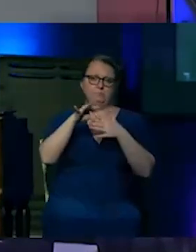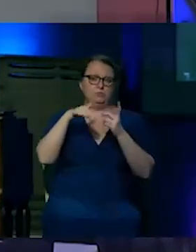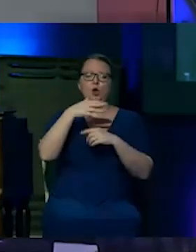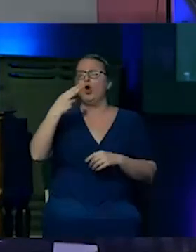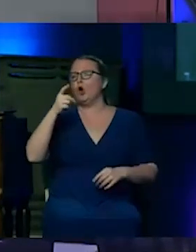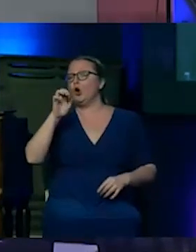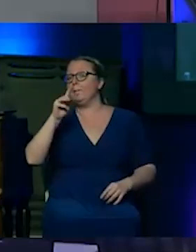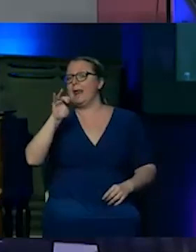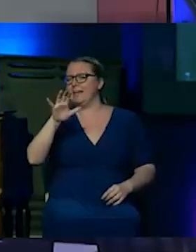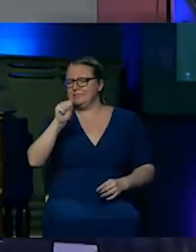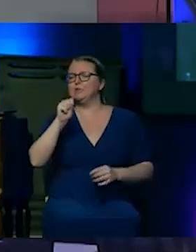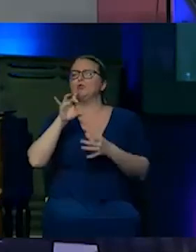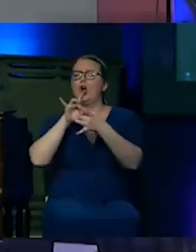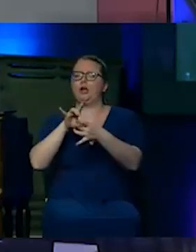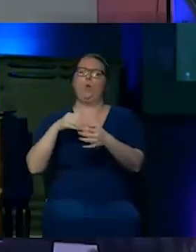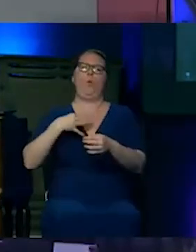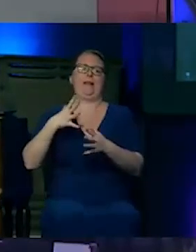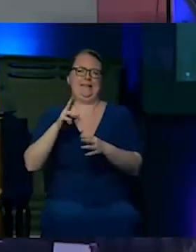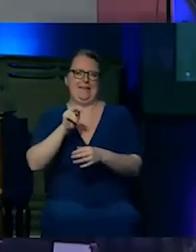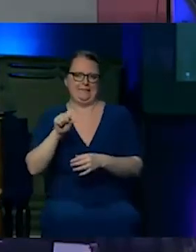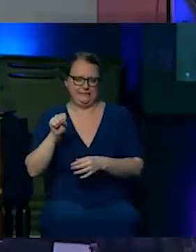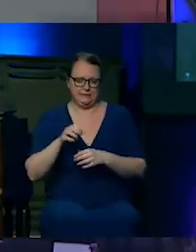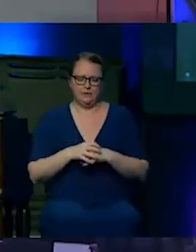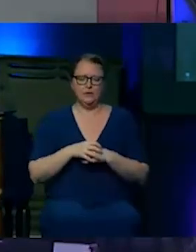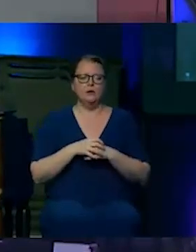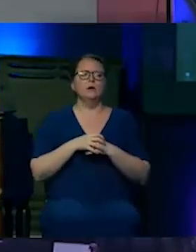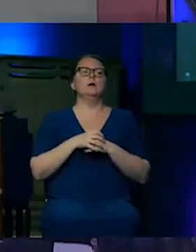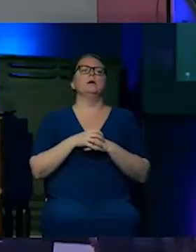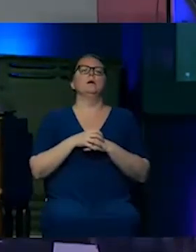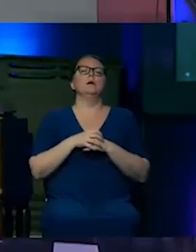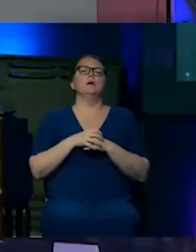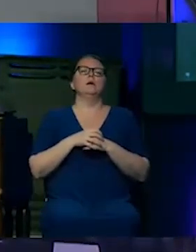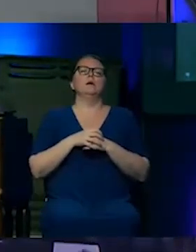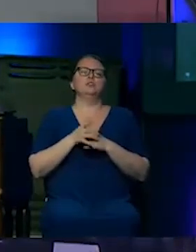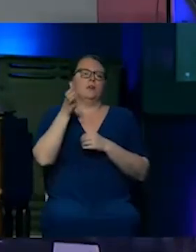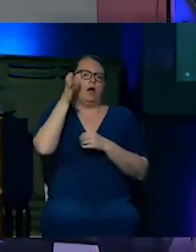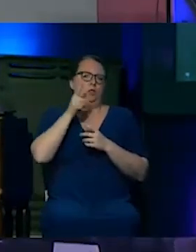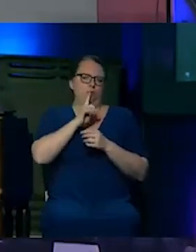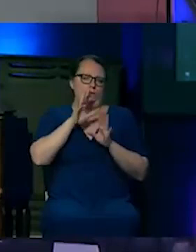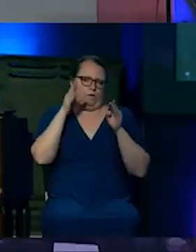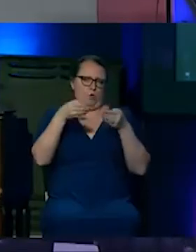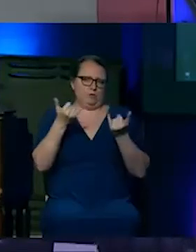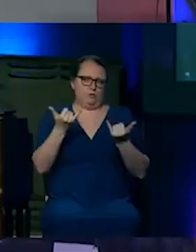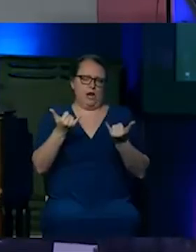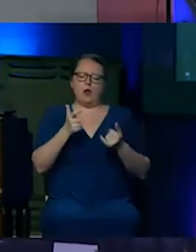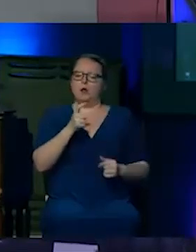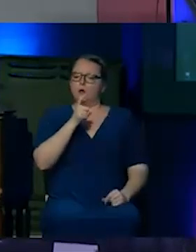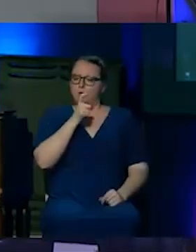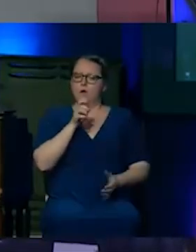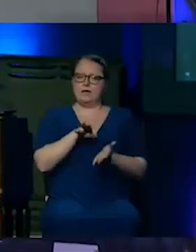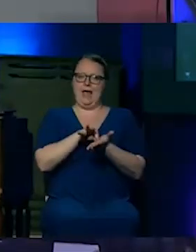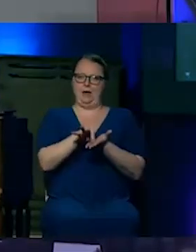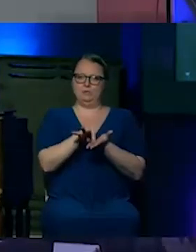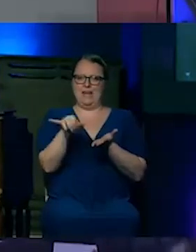hermeneutics of whiteness. Enlightenment rationality, which we've talked about a little bit, the concept I really want to focus on here is who counts